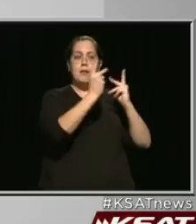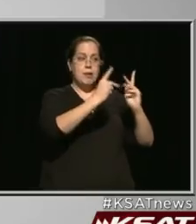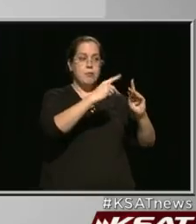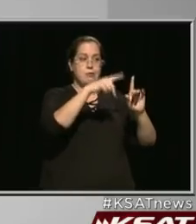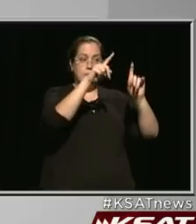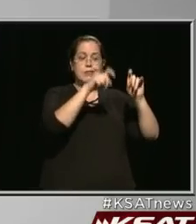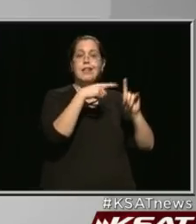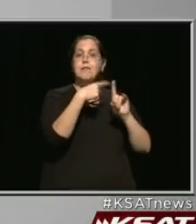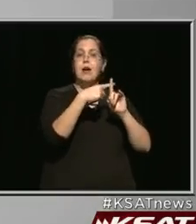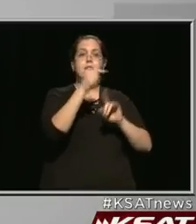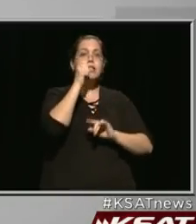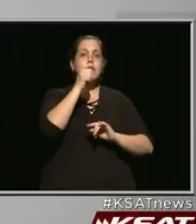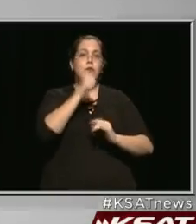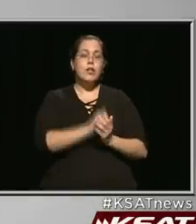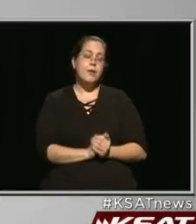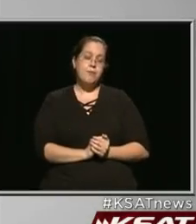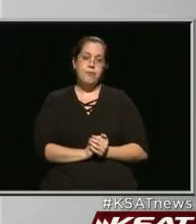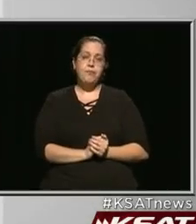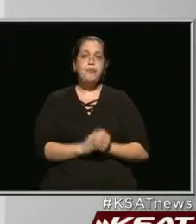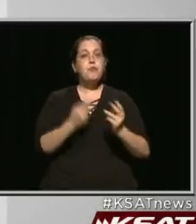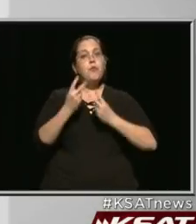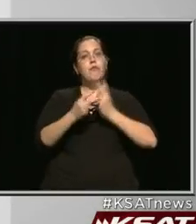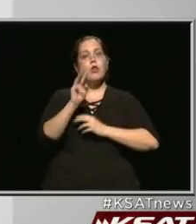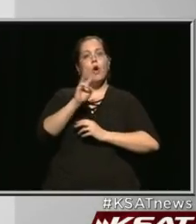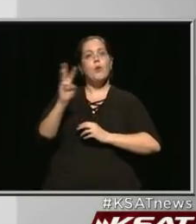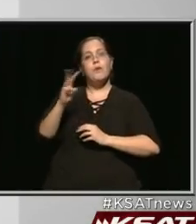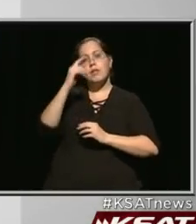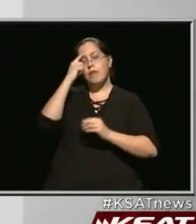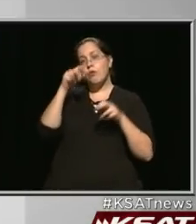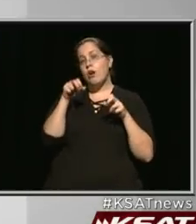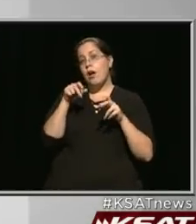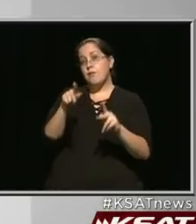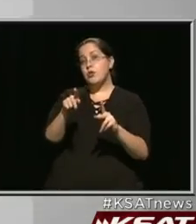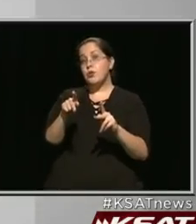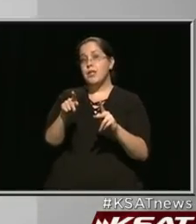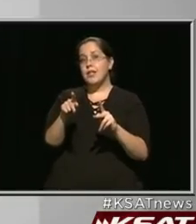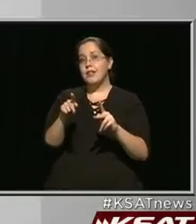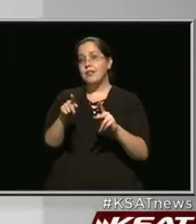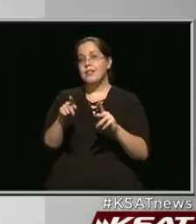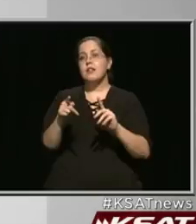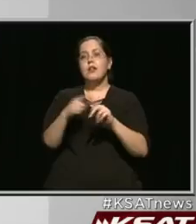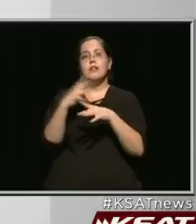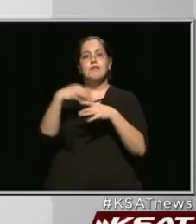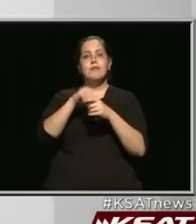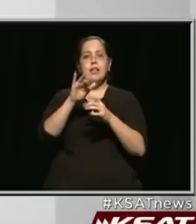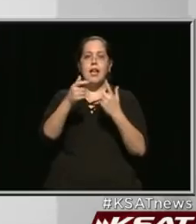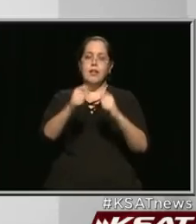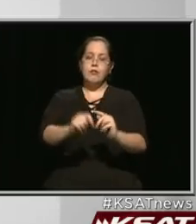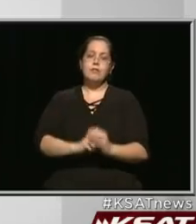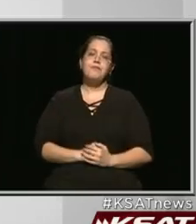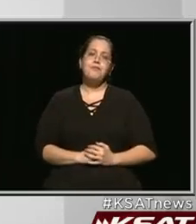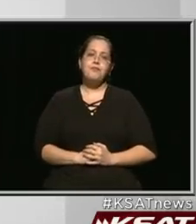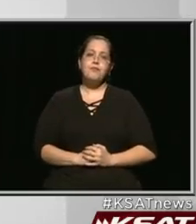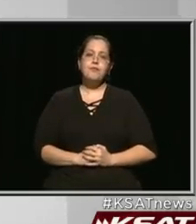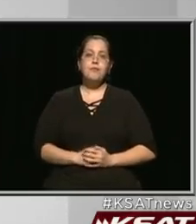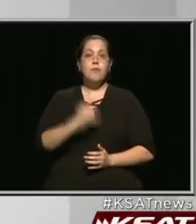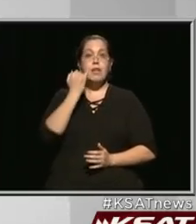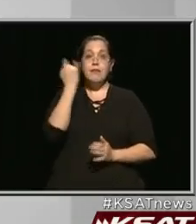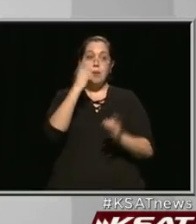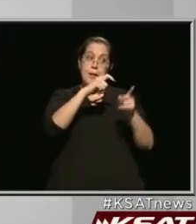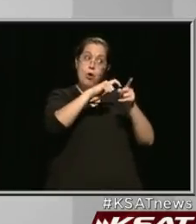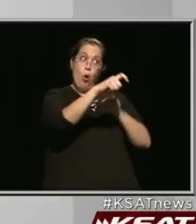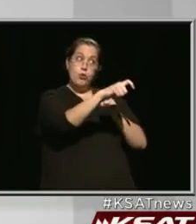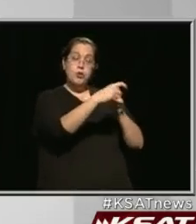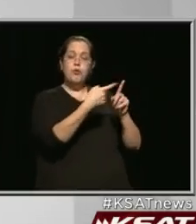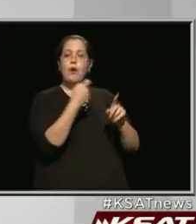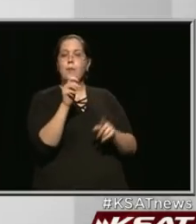positives each day. And you can visit our website for opportunities to be part of that effort as well. If you get a call from